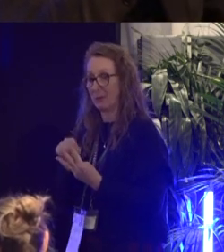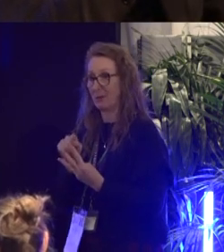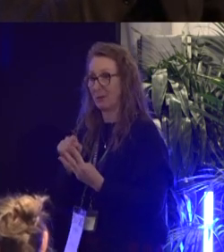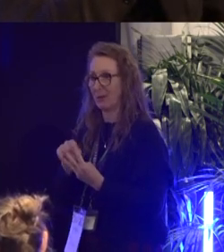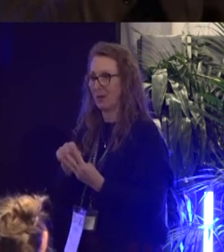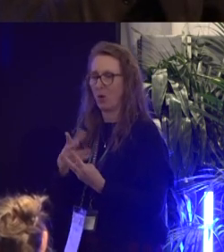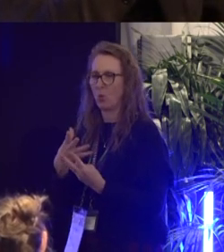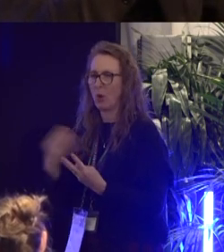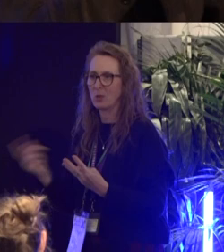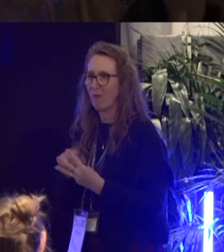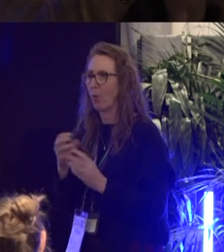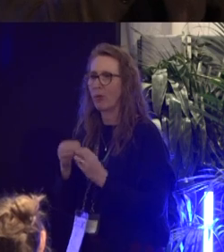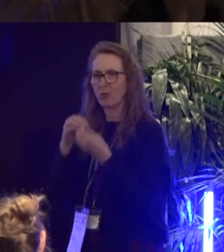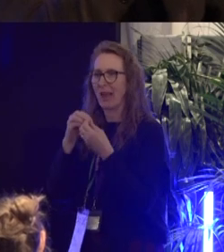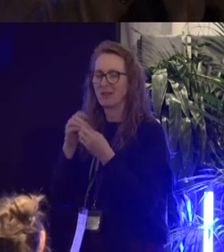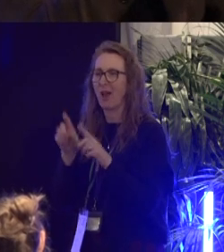the creator, actually.